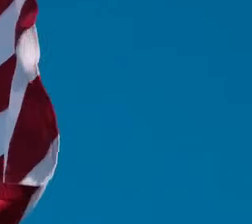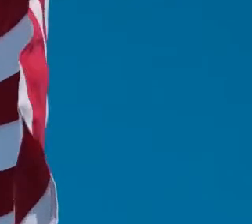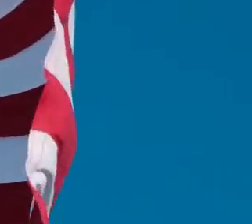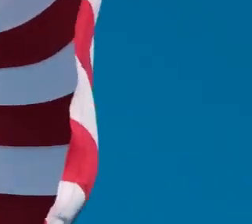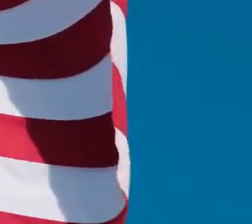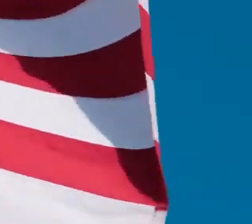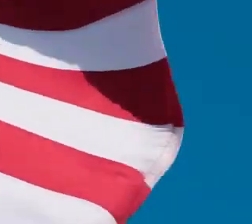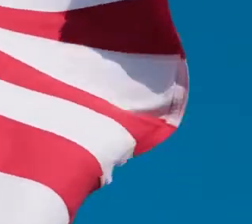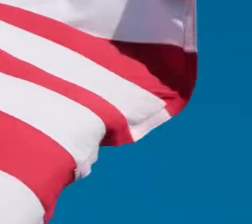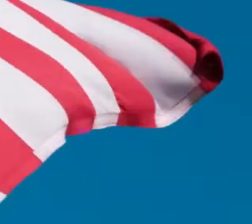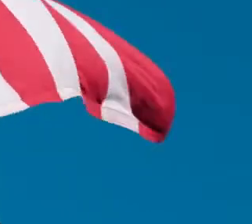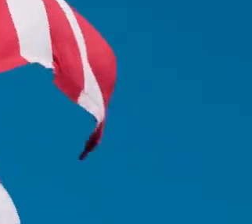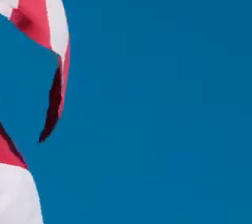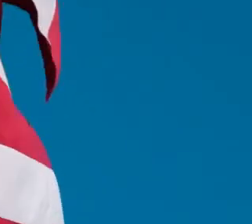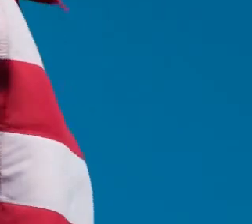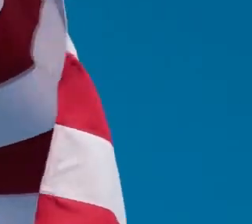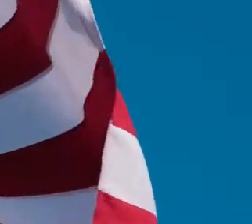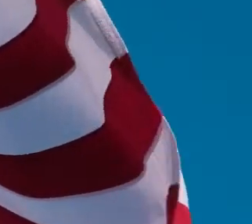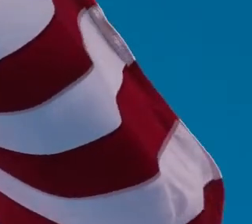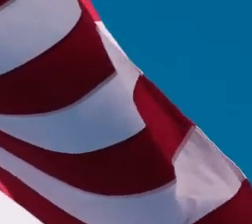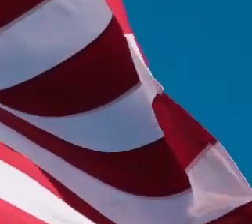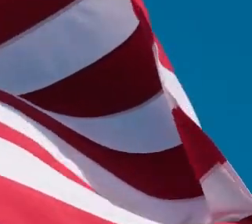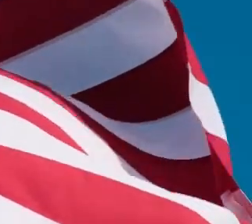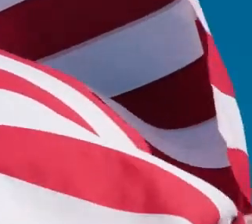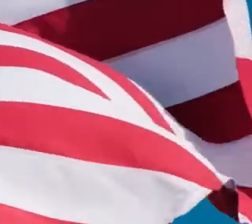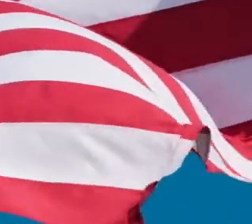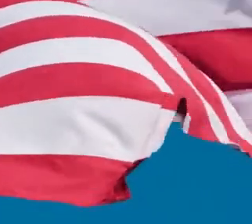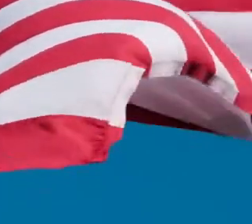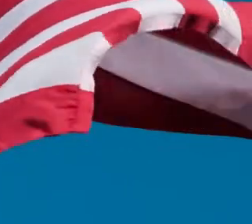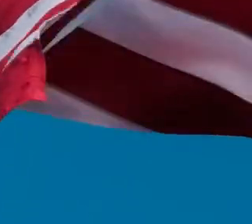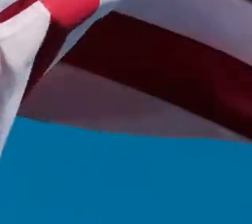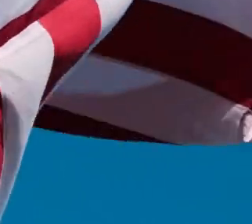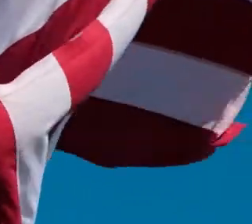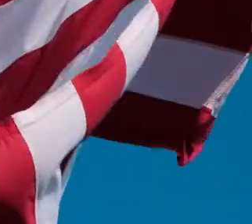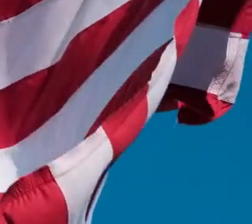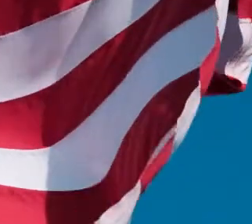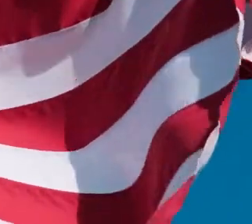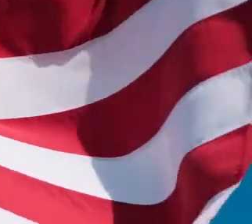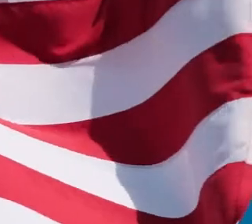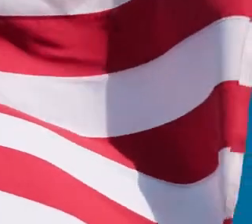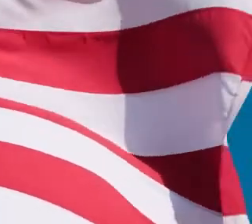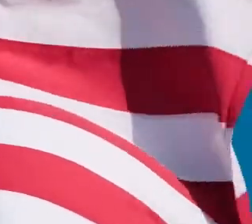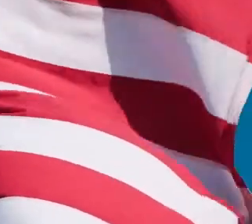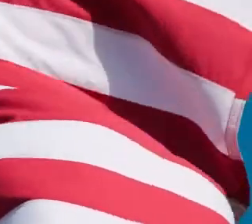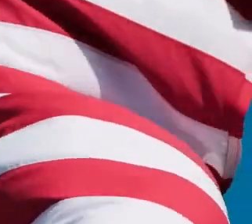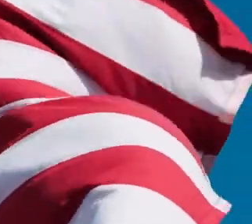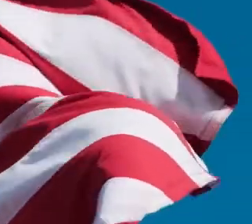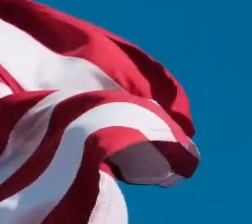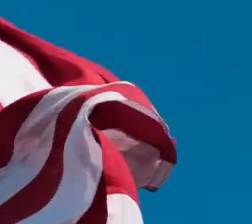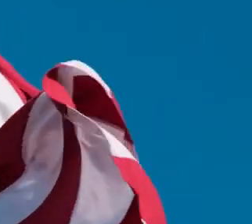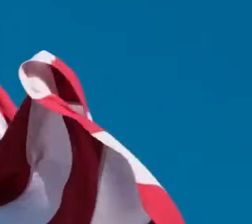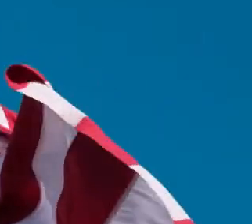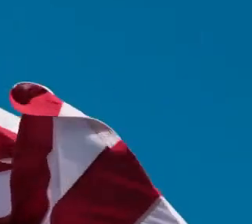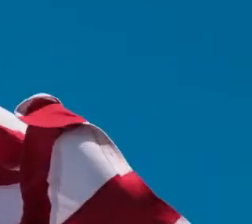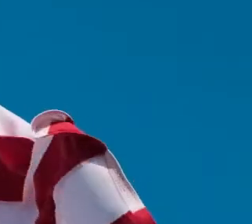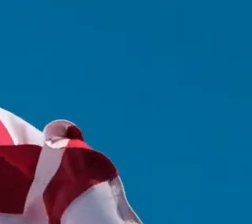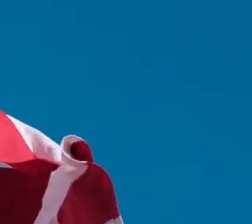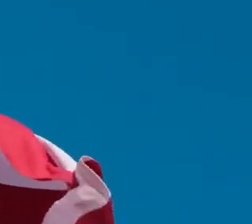of America and to the republic for which it stands, one nation, under